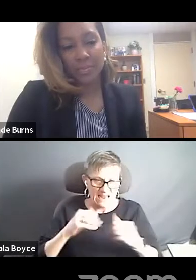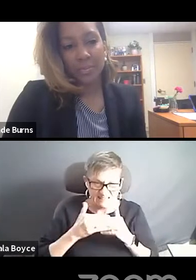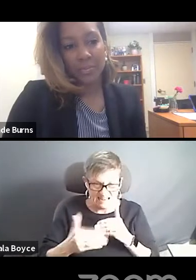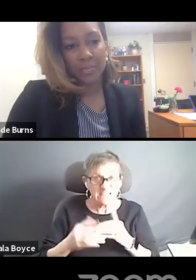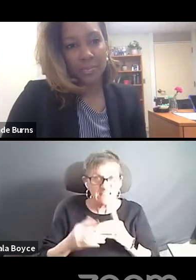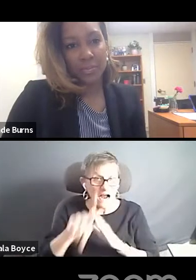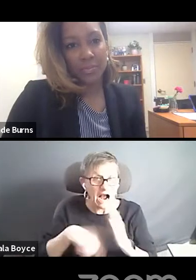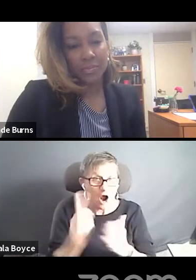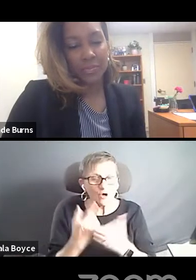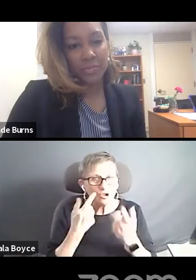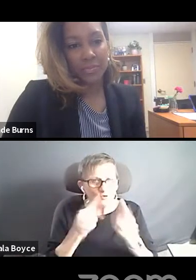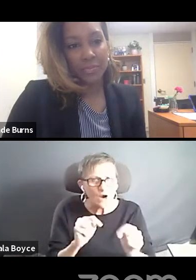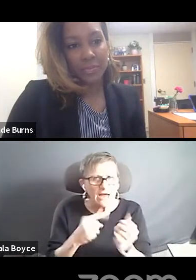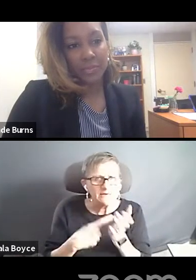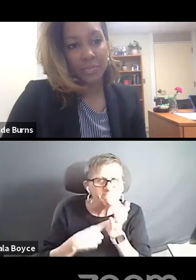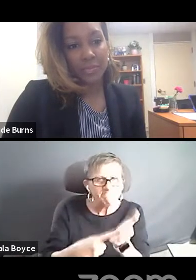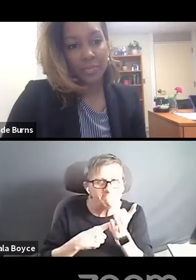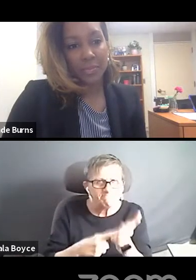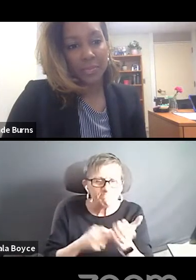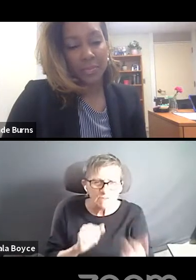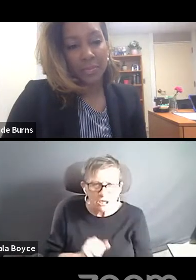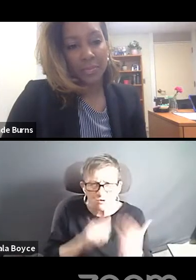to address some,